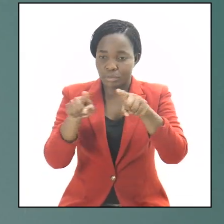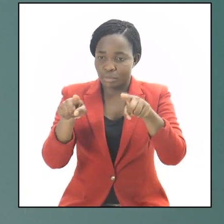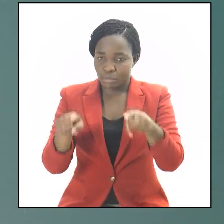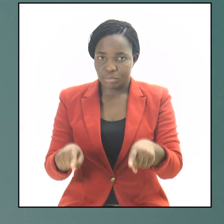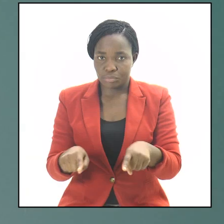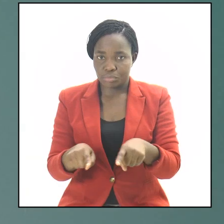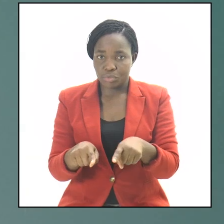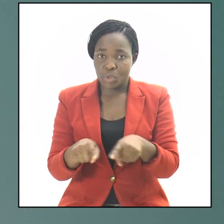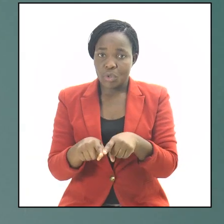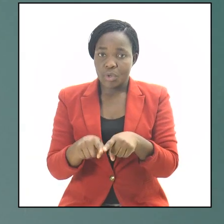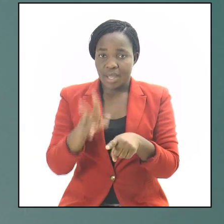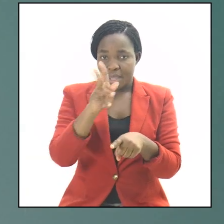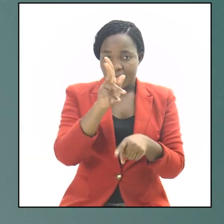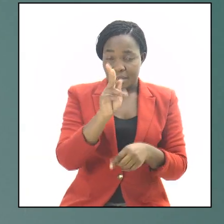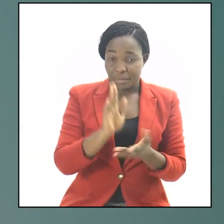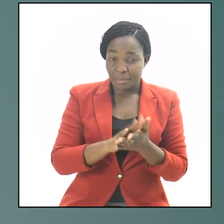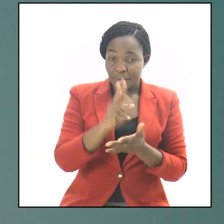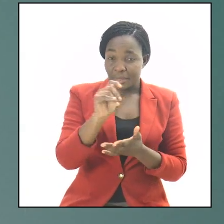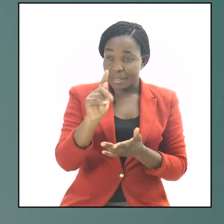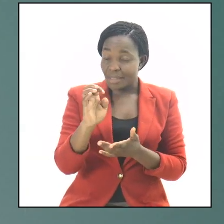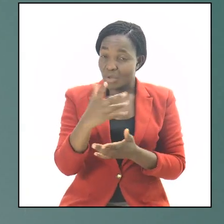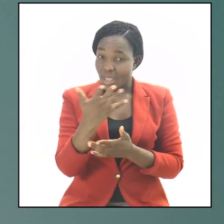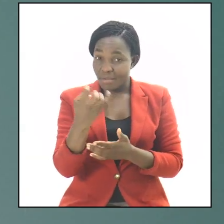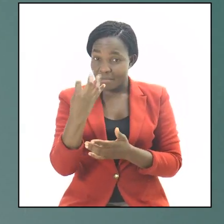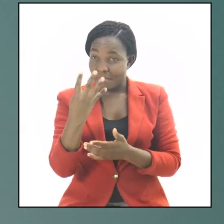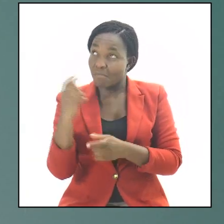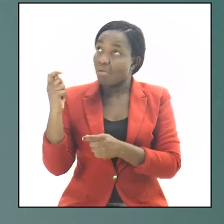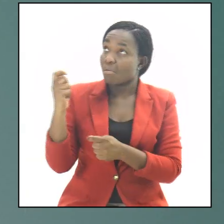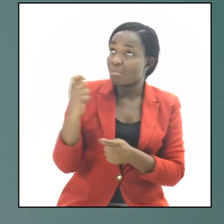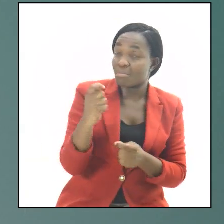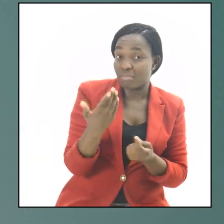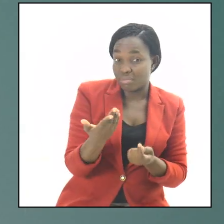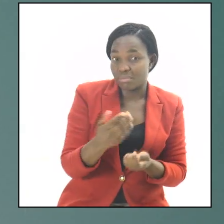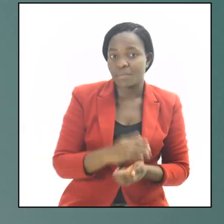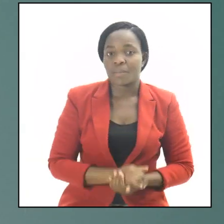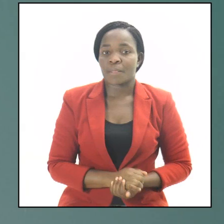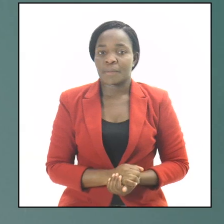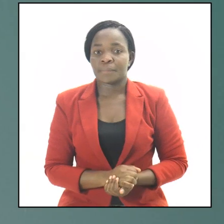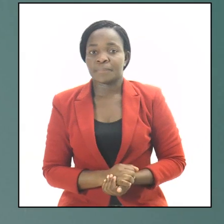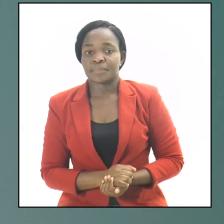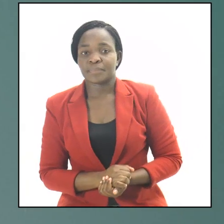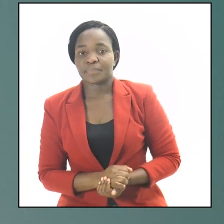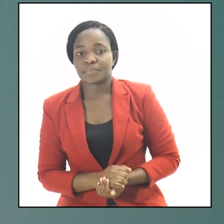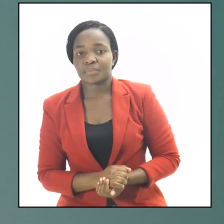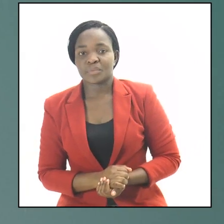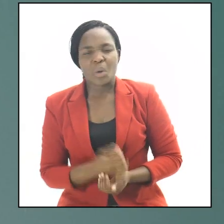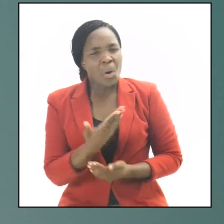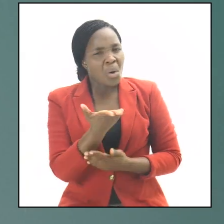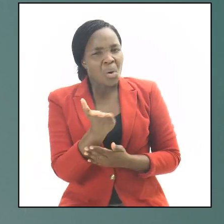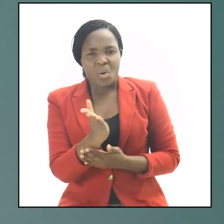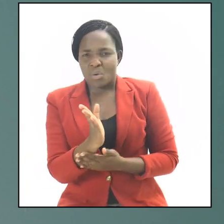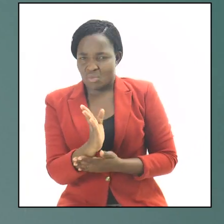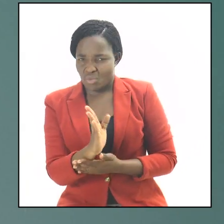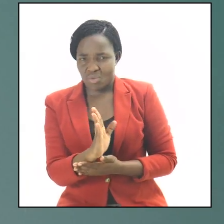kite. They all have 4 sides that meet and 4 corners. Squares, rectangles, rhombuses